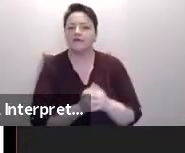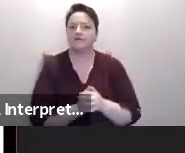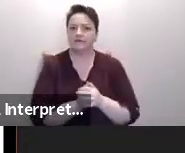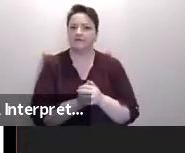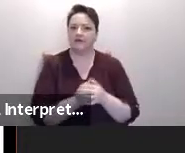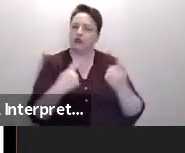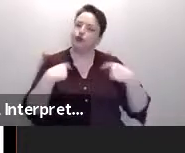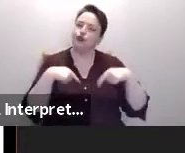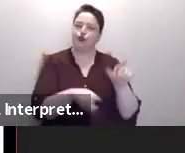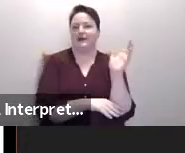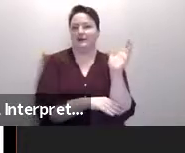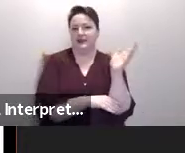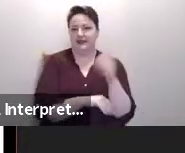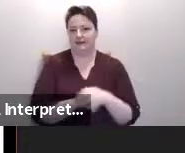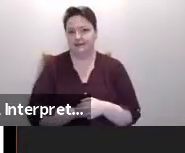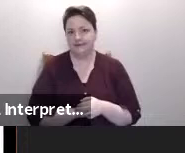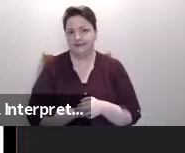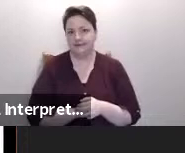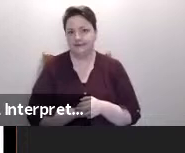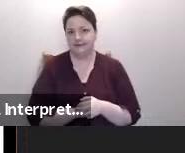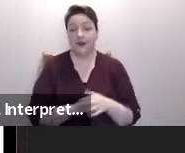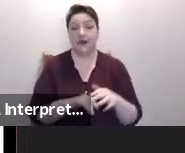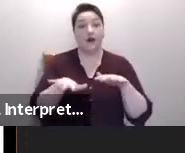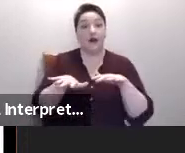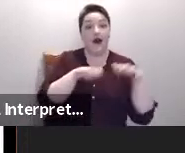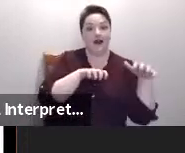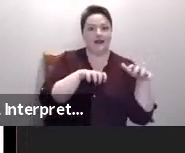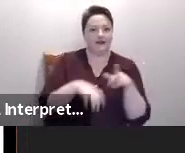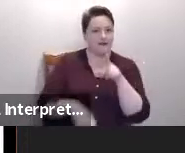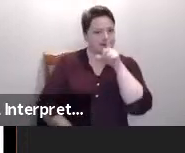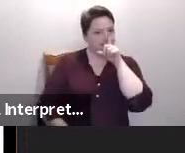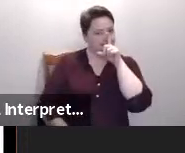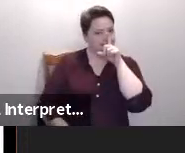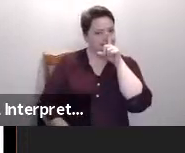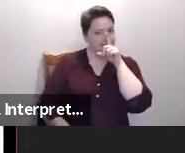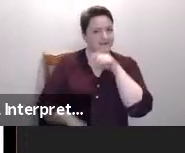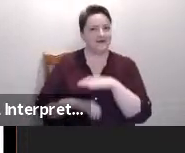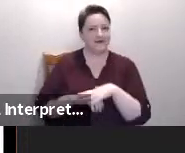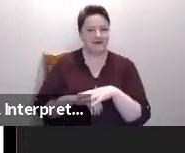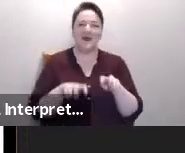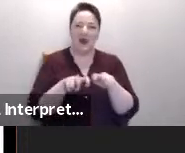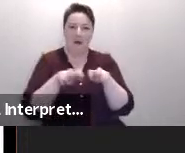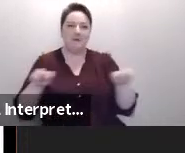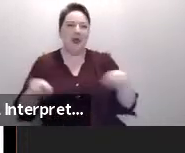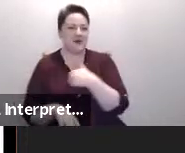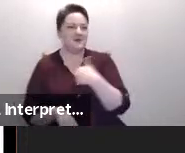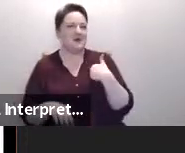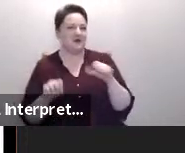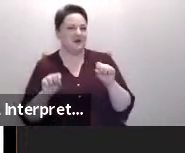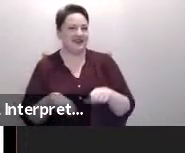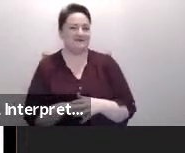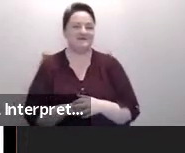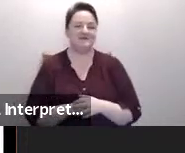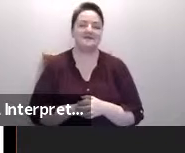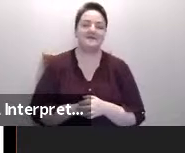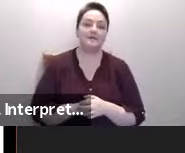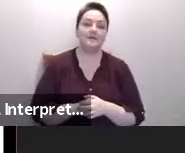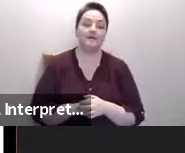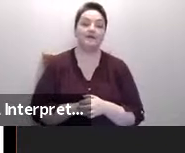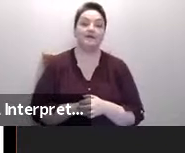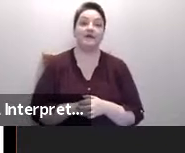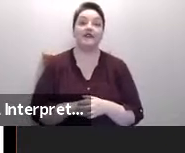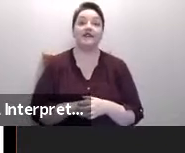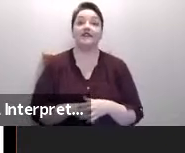the presentation. The audience at large will not, only panel members will be able to do so. After that